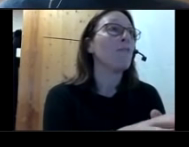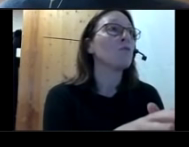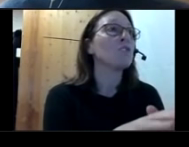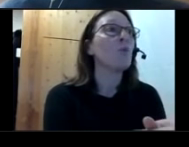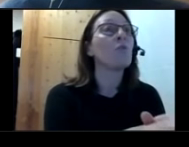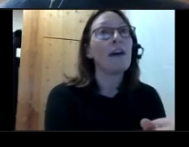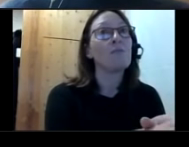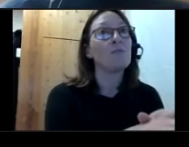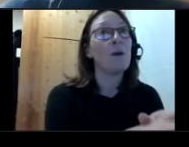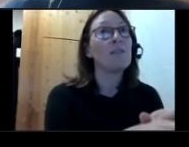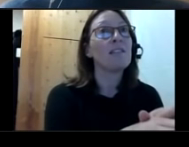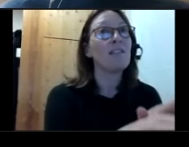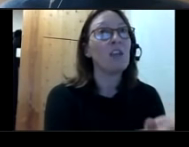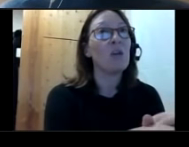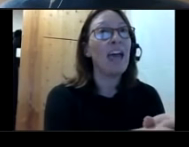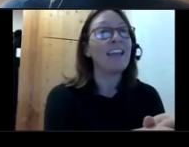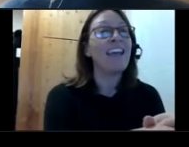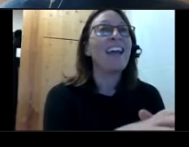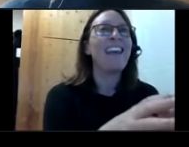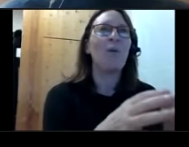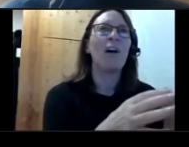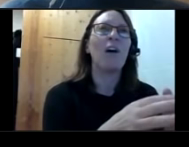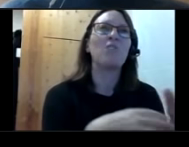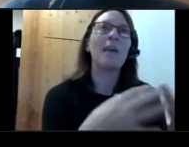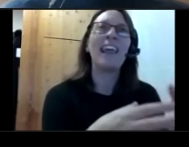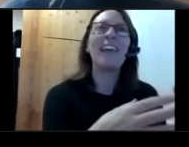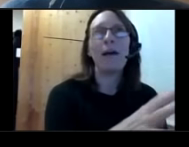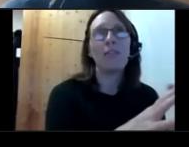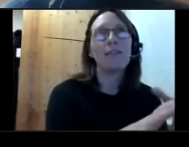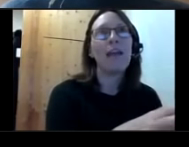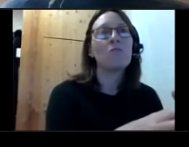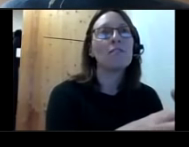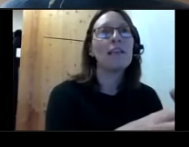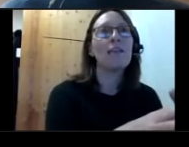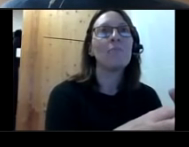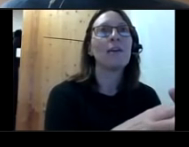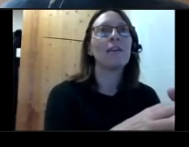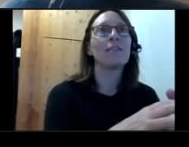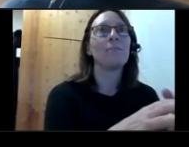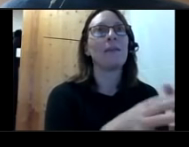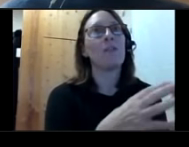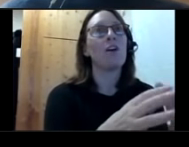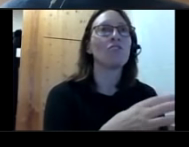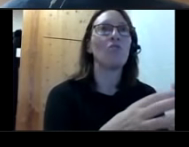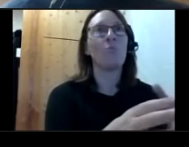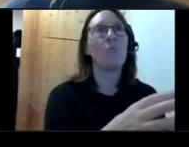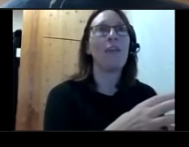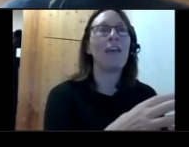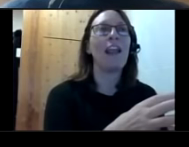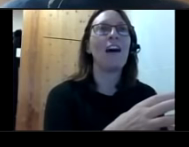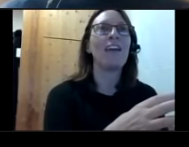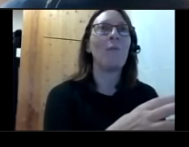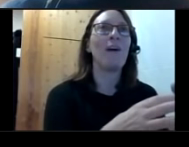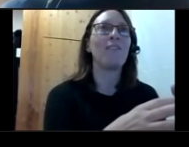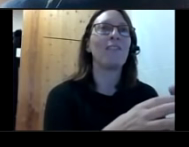cover about 44,000 websites in the UK. Now, I want to be clear about the exceptions here because people aren't sure where